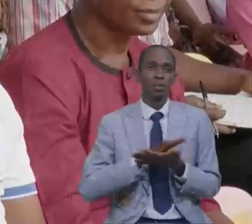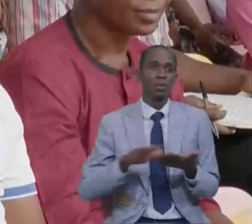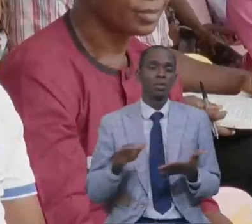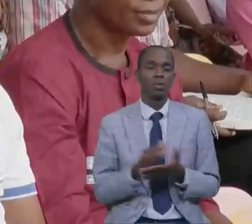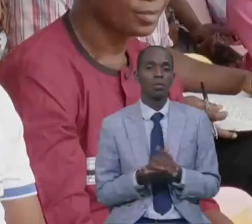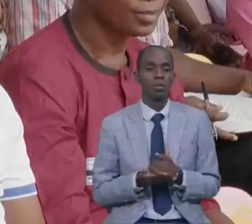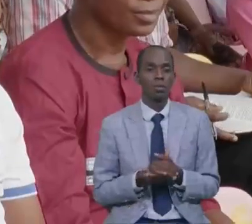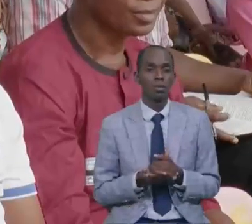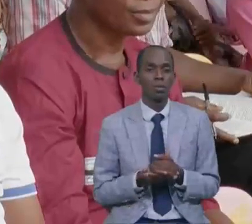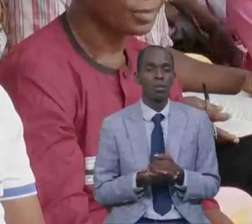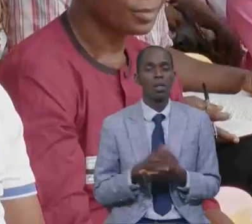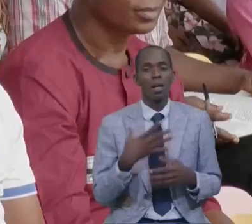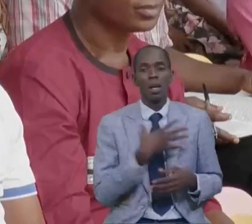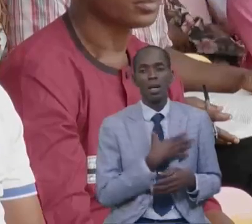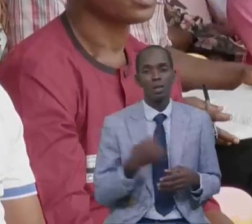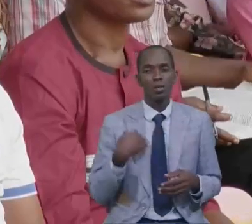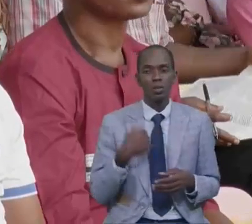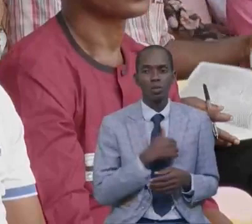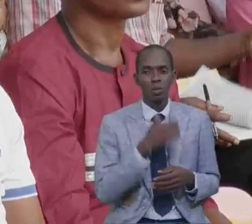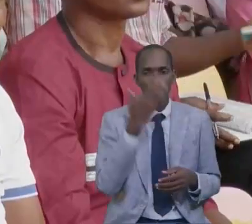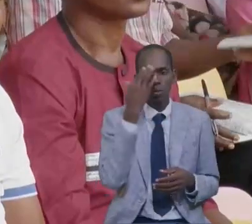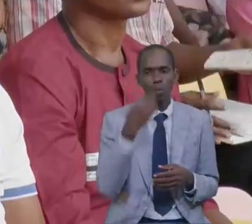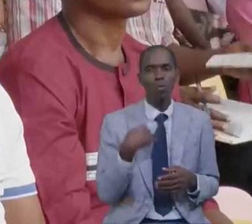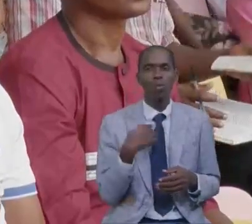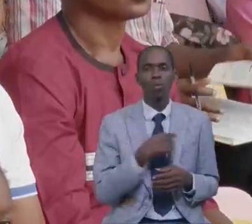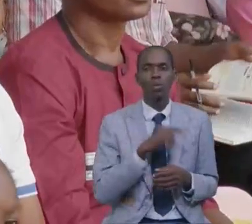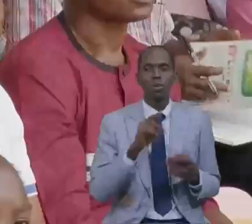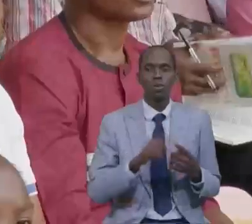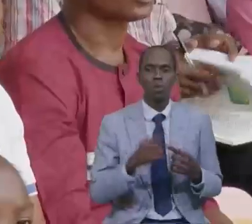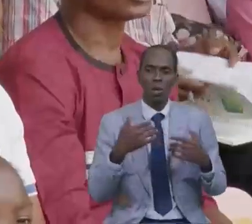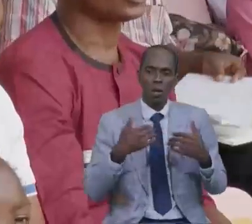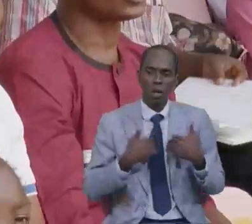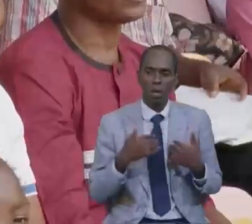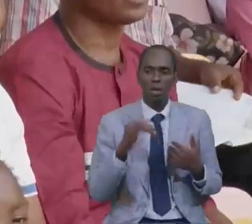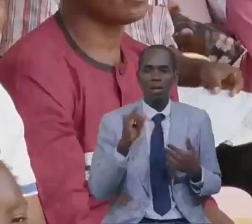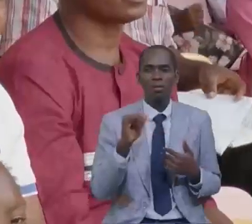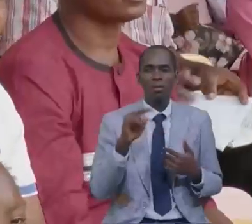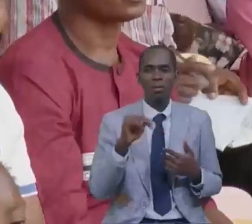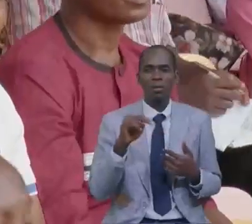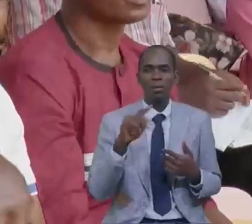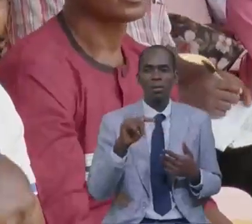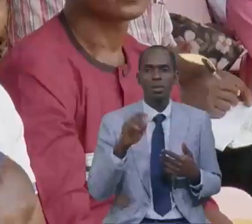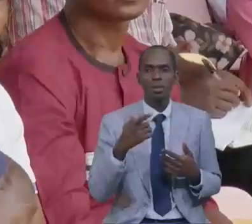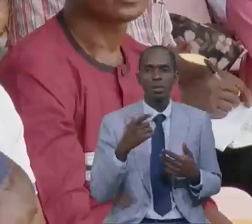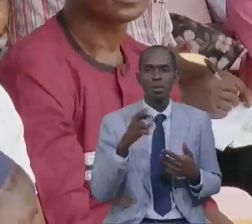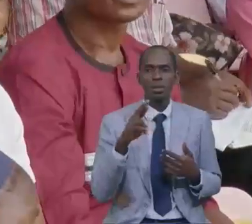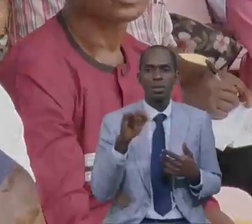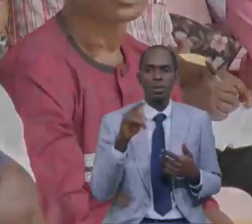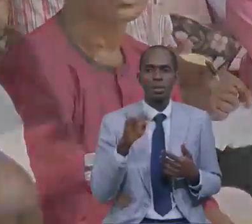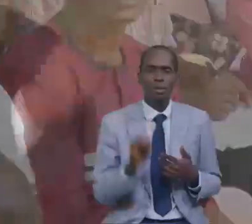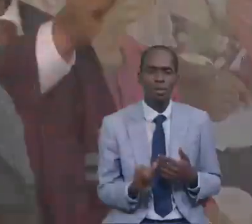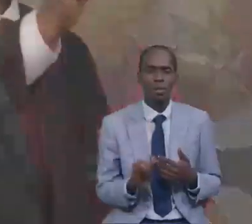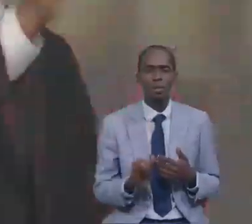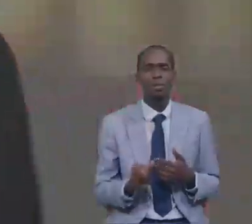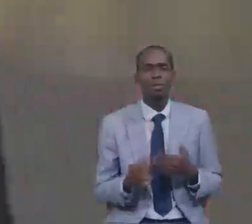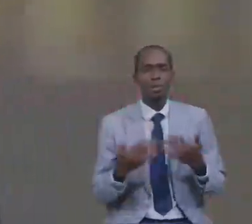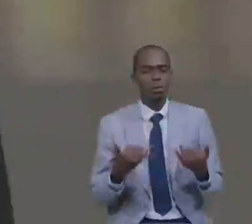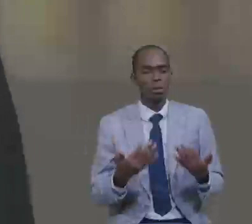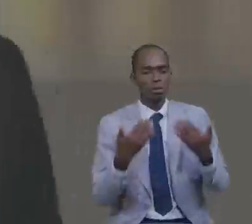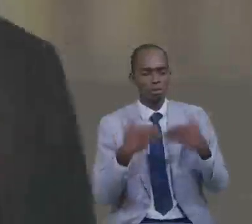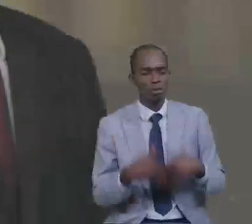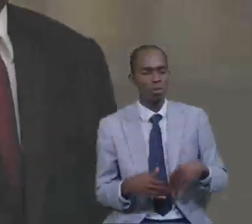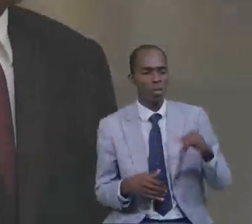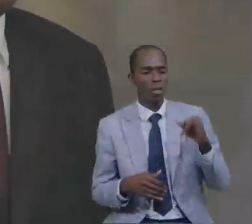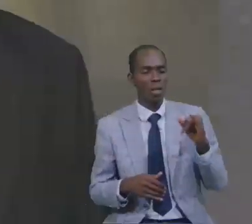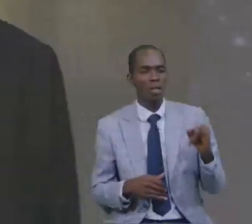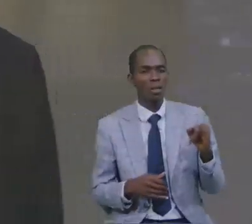I imprint the imprint of the image of Christ. That the